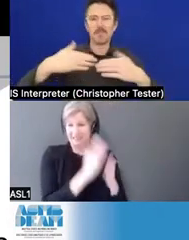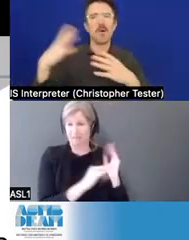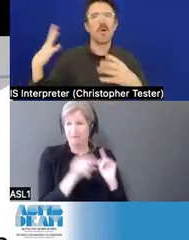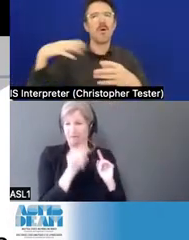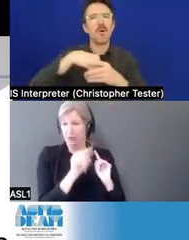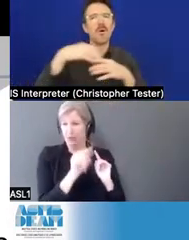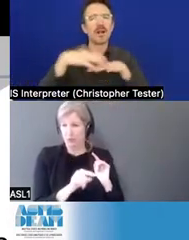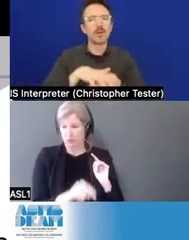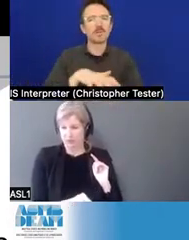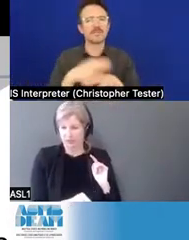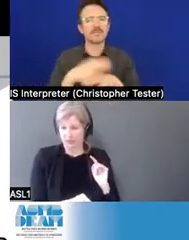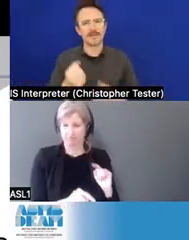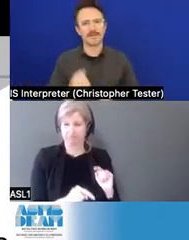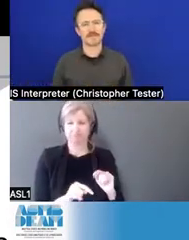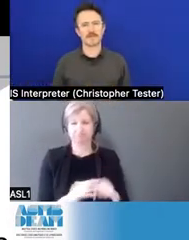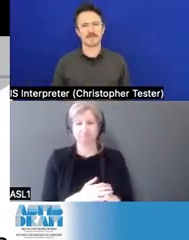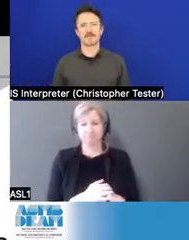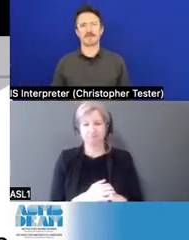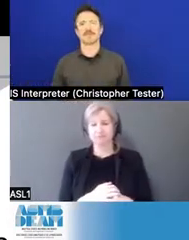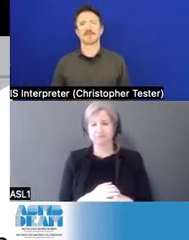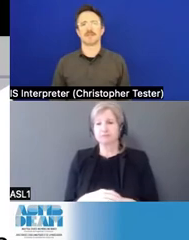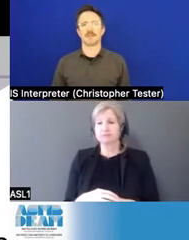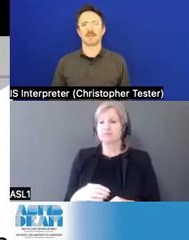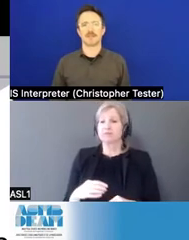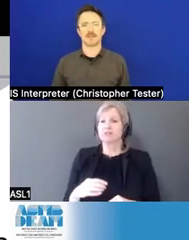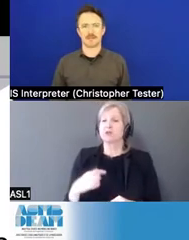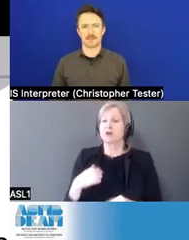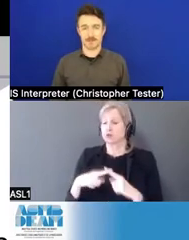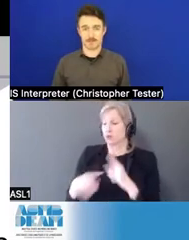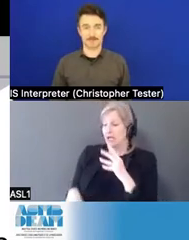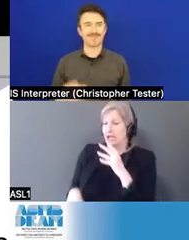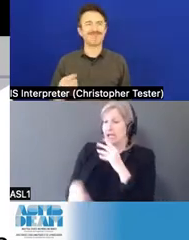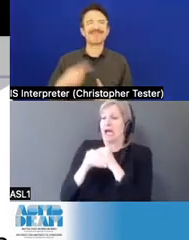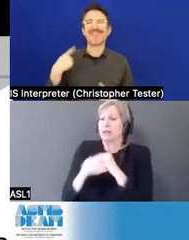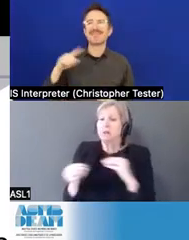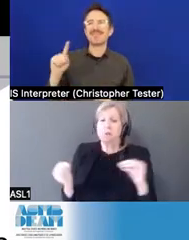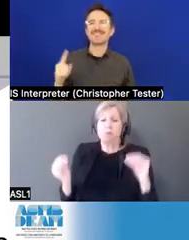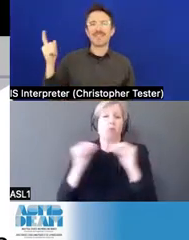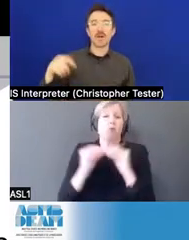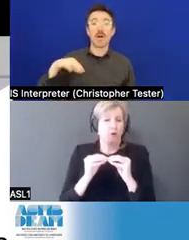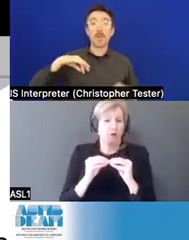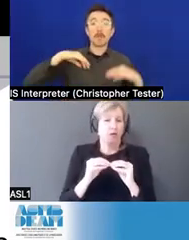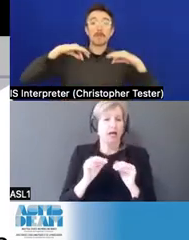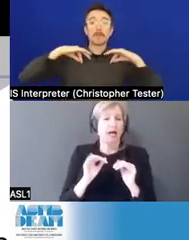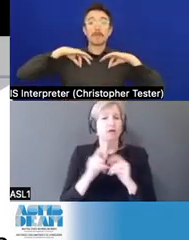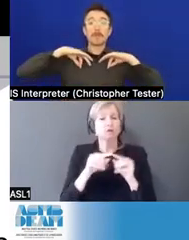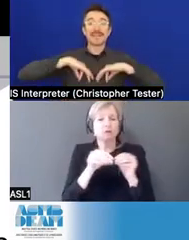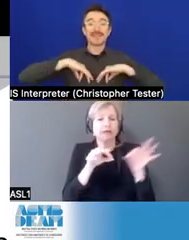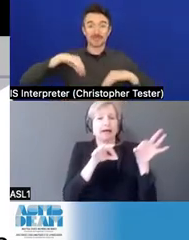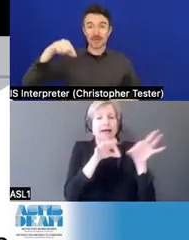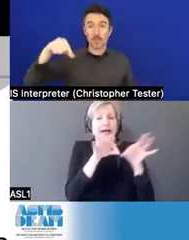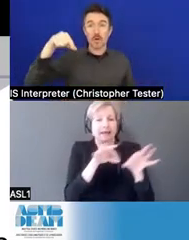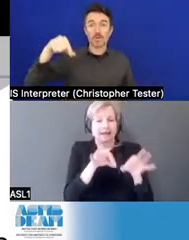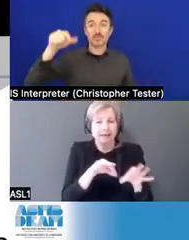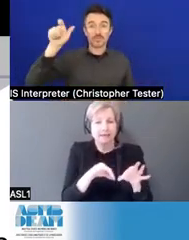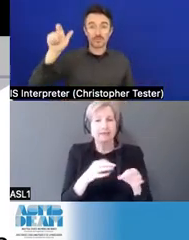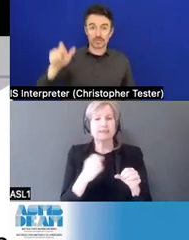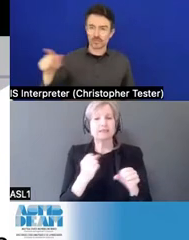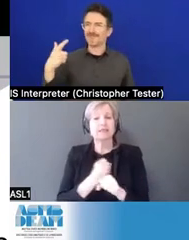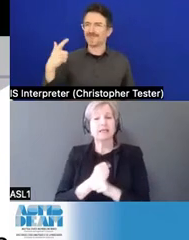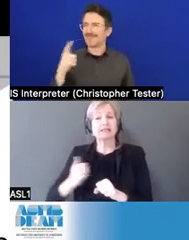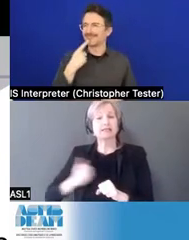support measures for us as well. So I'd like to build on a little bit more on those by highlighting what Statistics Canada would